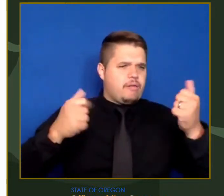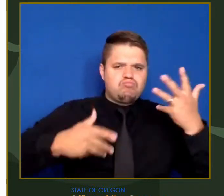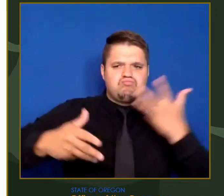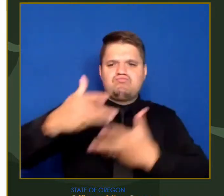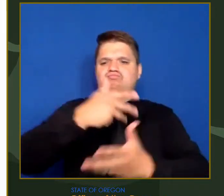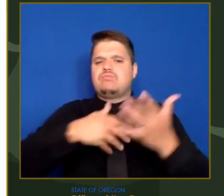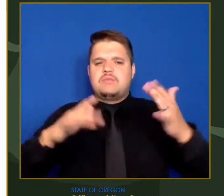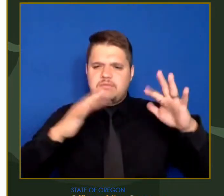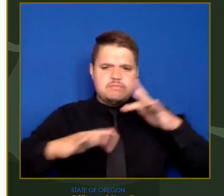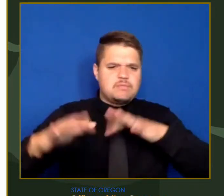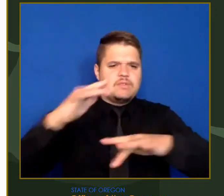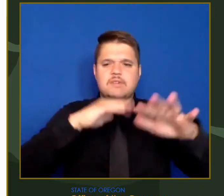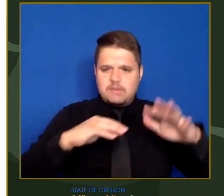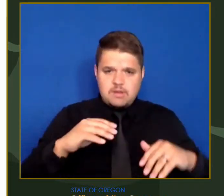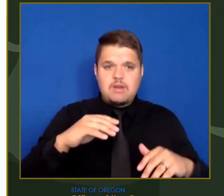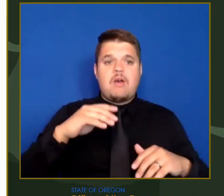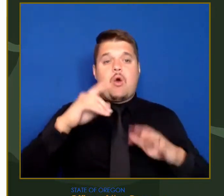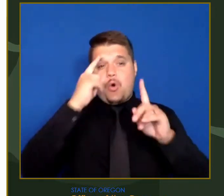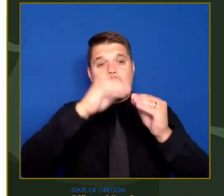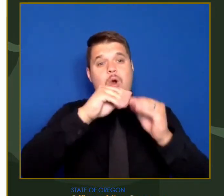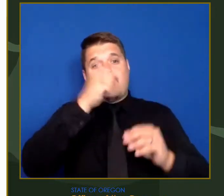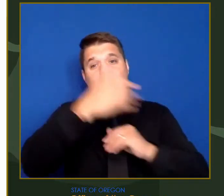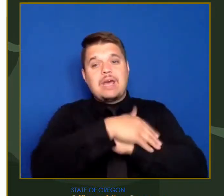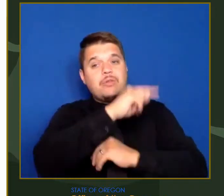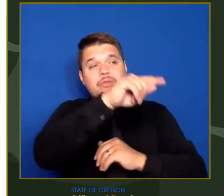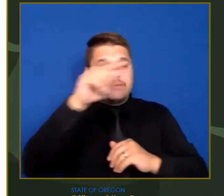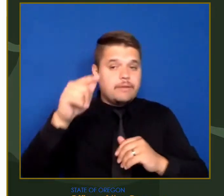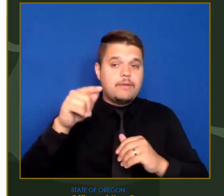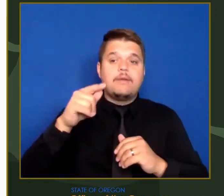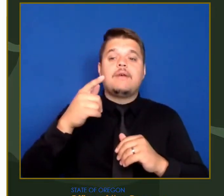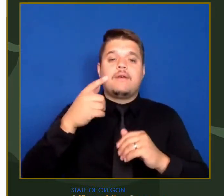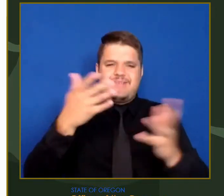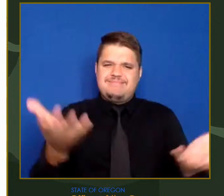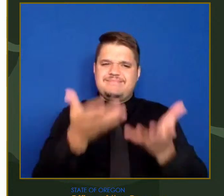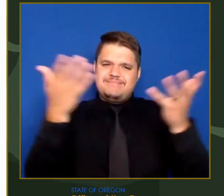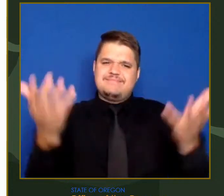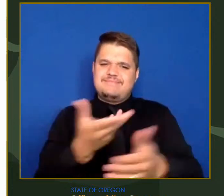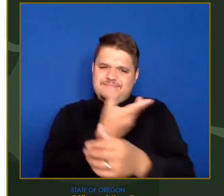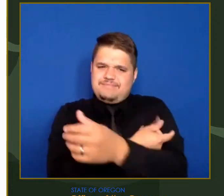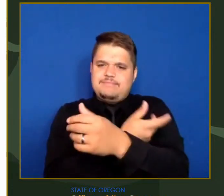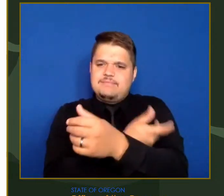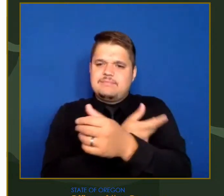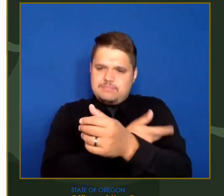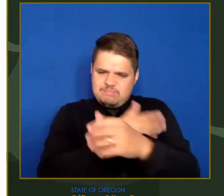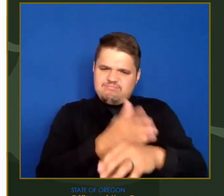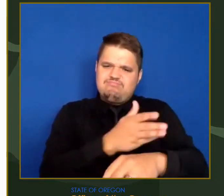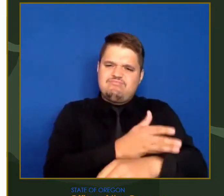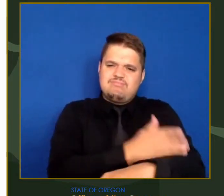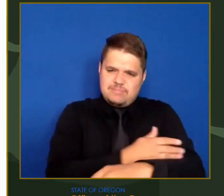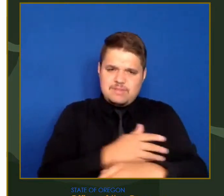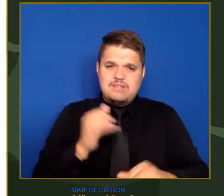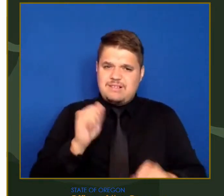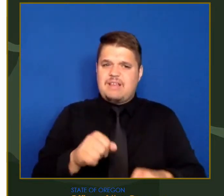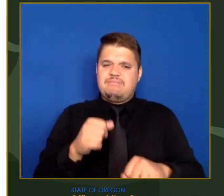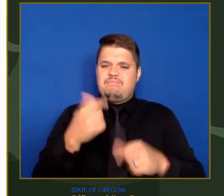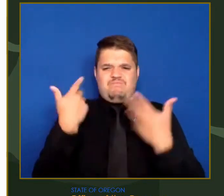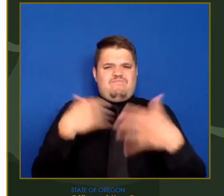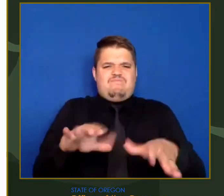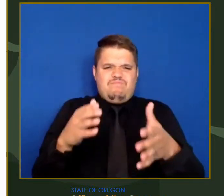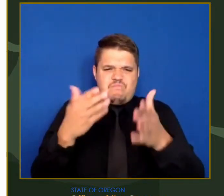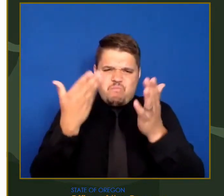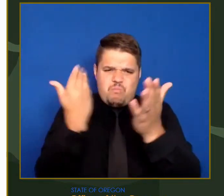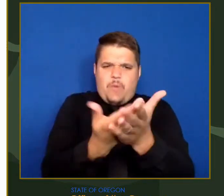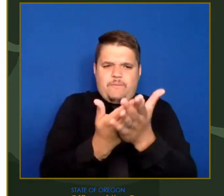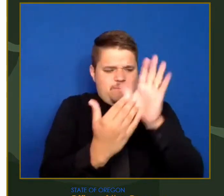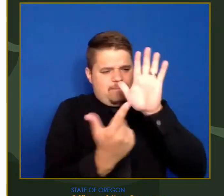across Oregon. Our data shows that difference starkly among older Oregonians as vaccination rates rose